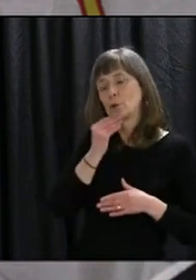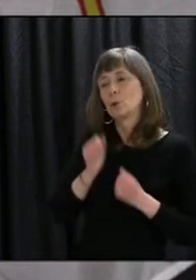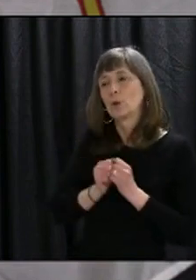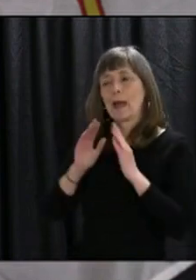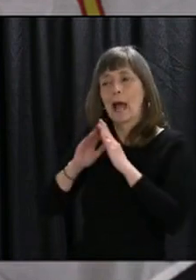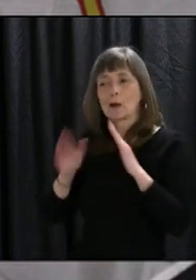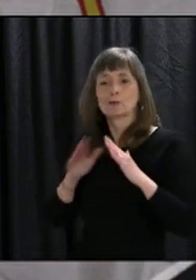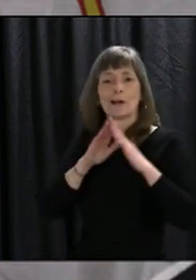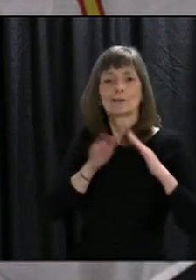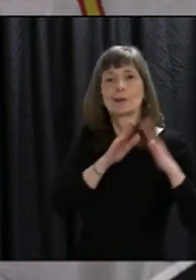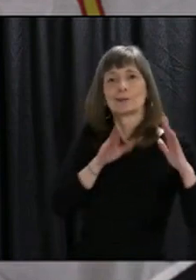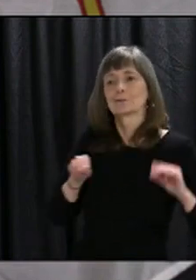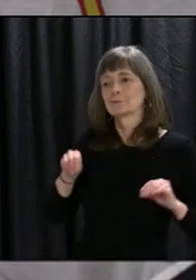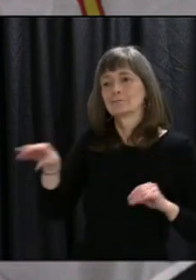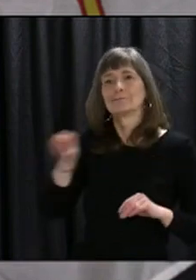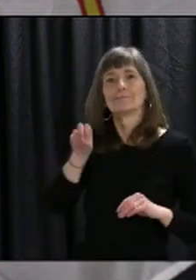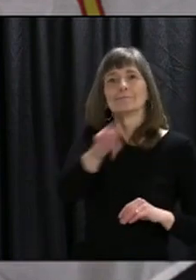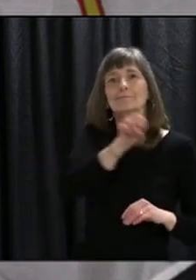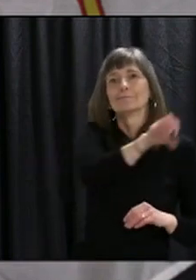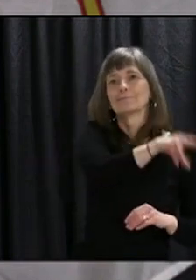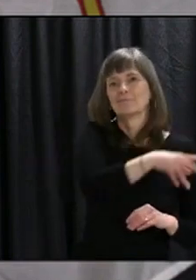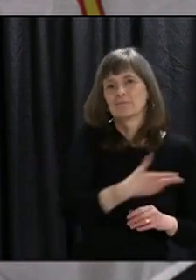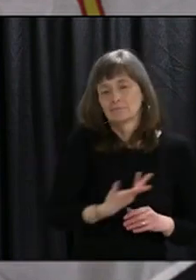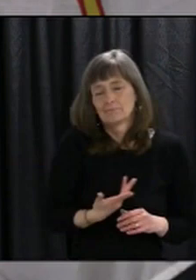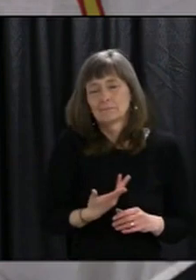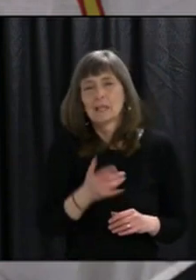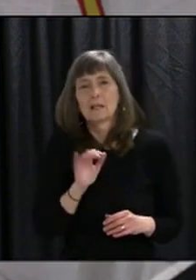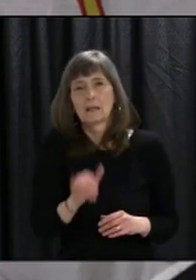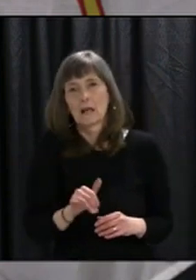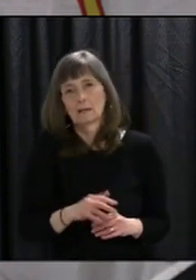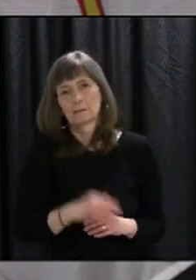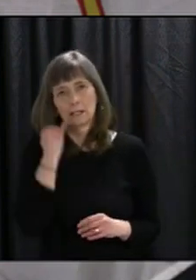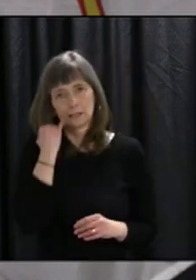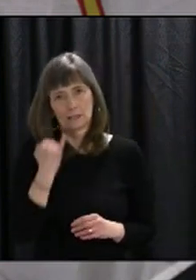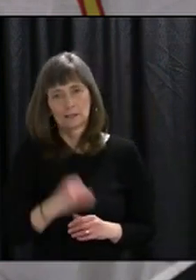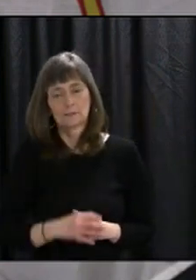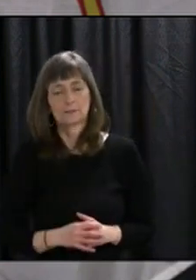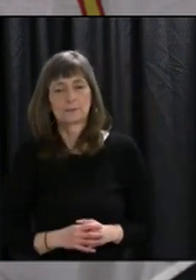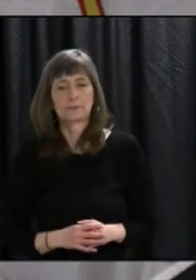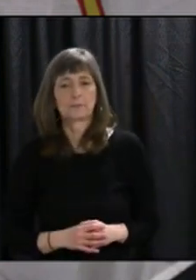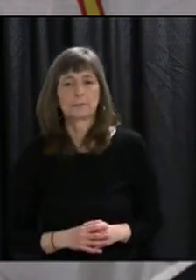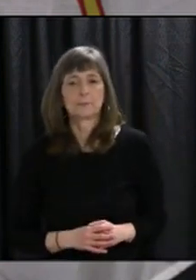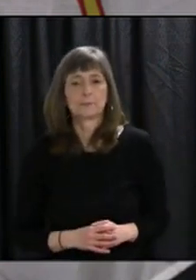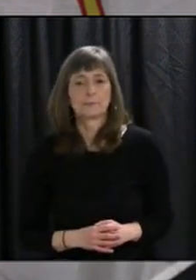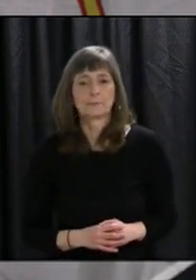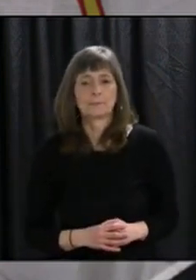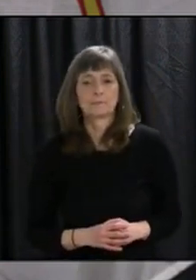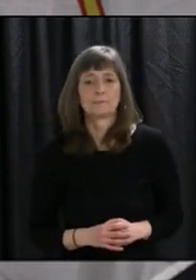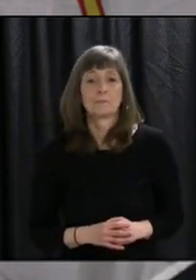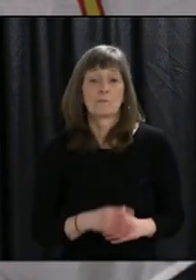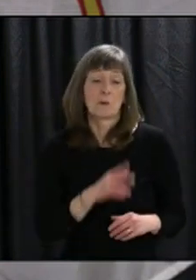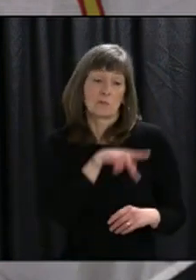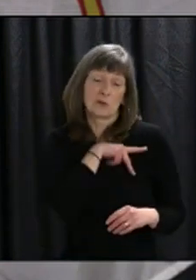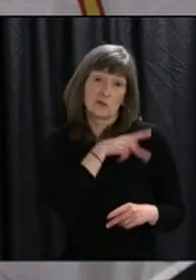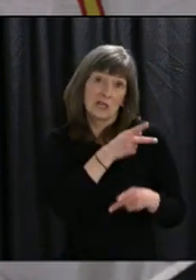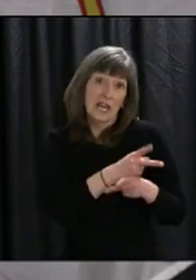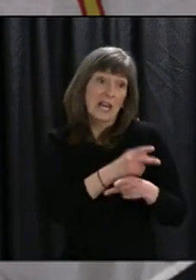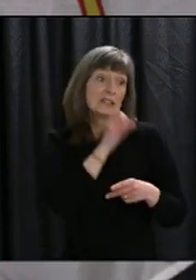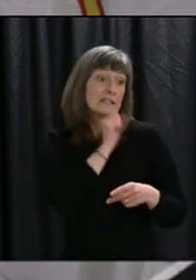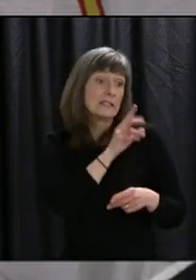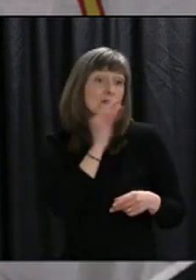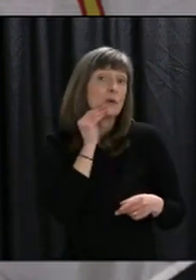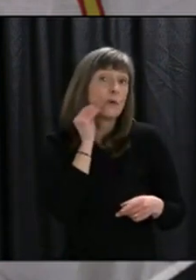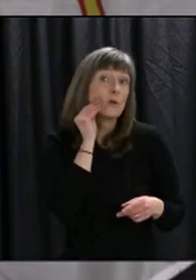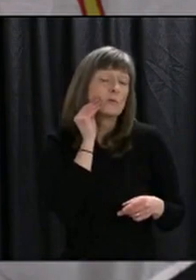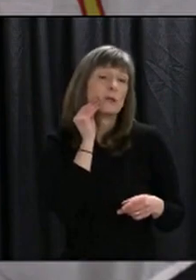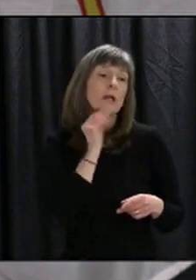nice cooked meal from time to time. So I think, we have to leave those decisions up to the discretion of the personal